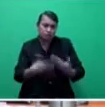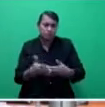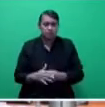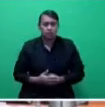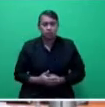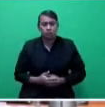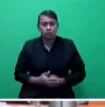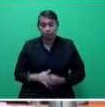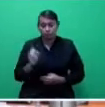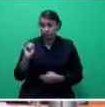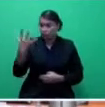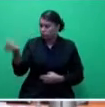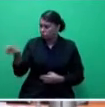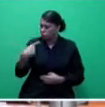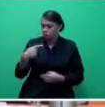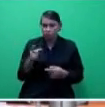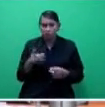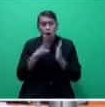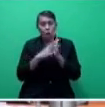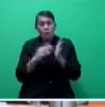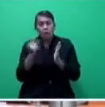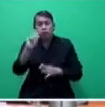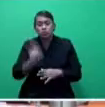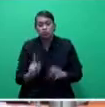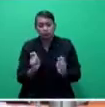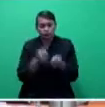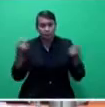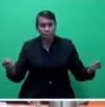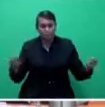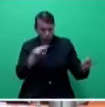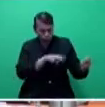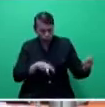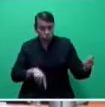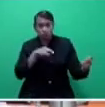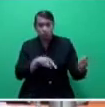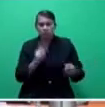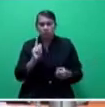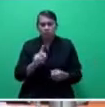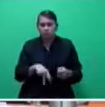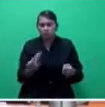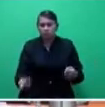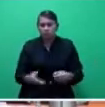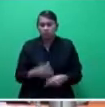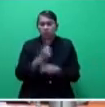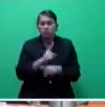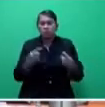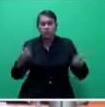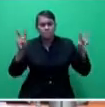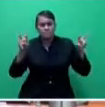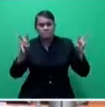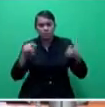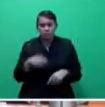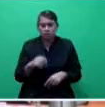me a copy of today's Fiji Times front page quoting Honourable Prasad about, poverty being reduced to 50% being a reality. I